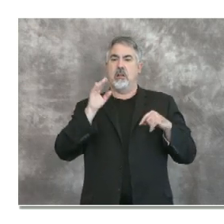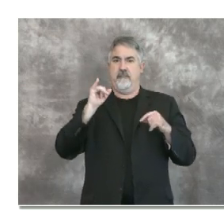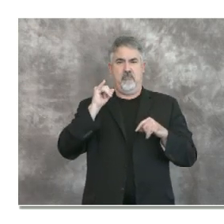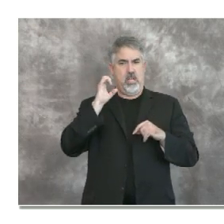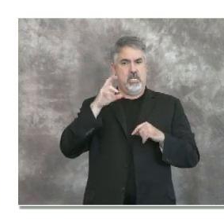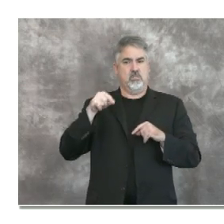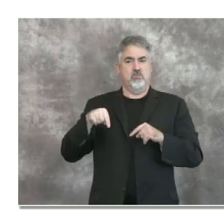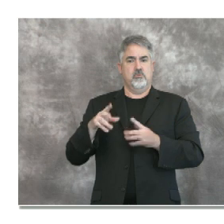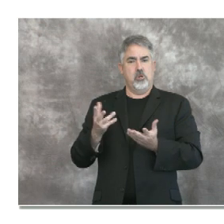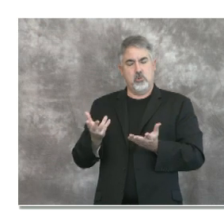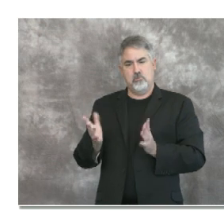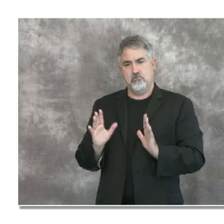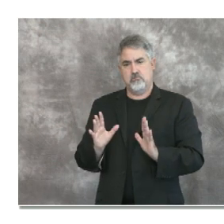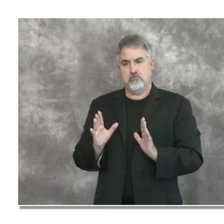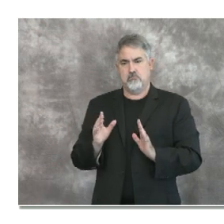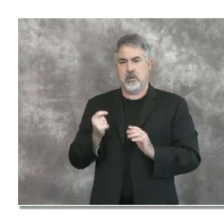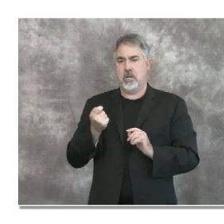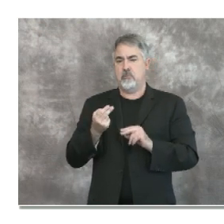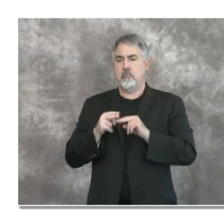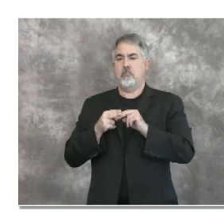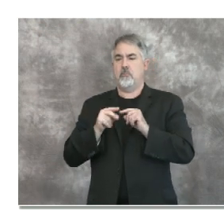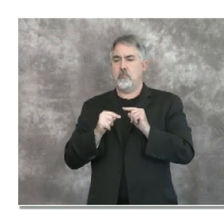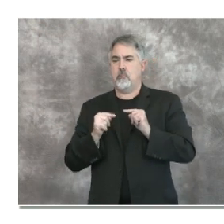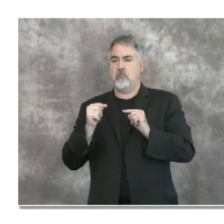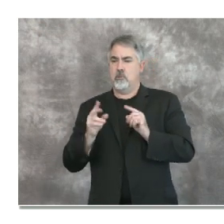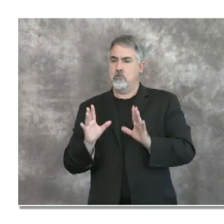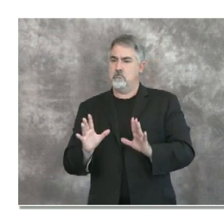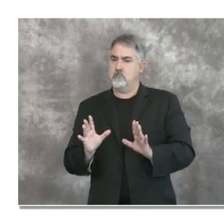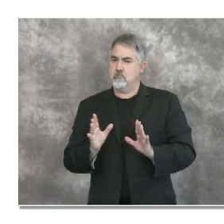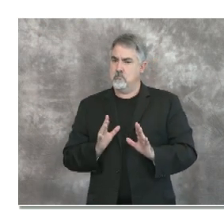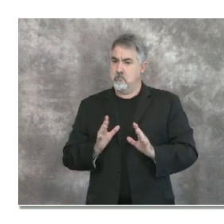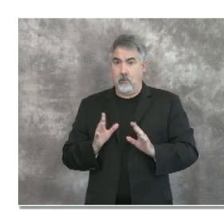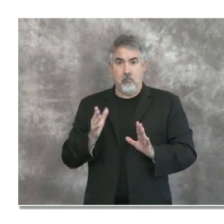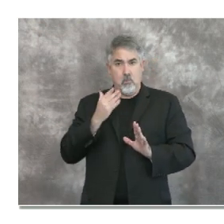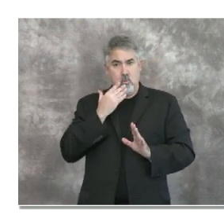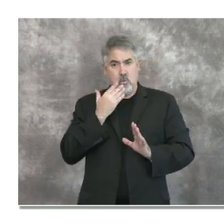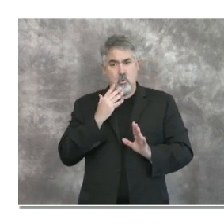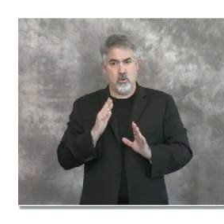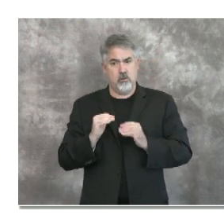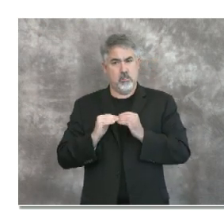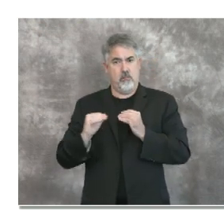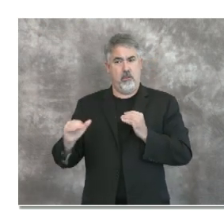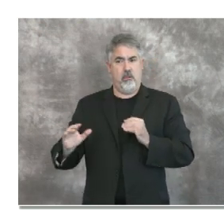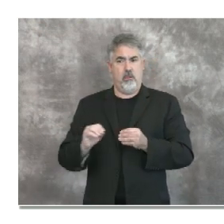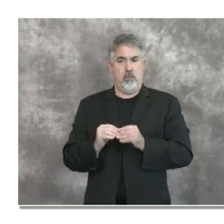utilizations, little up, little down, but reasonably